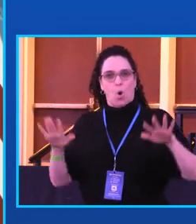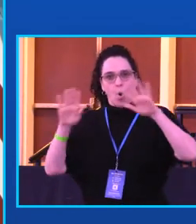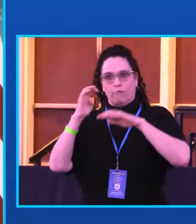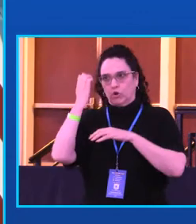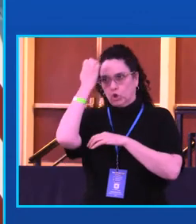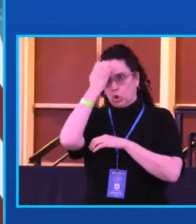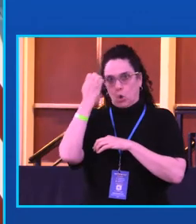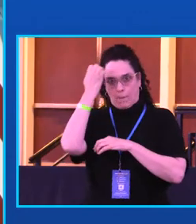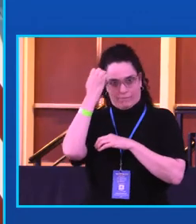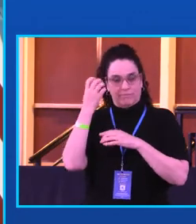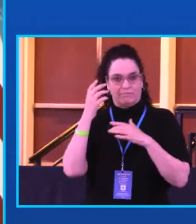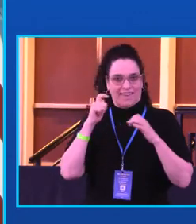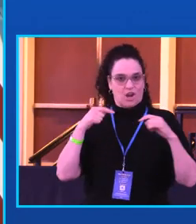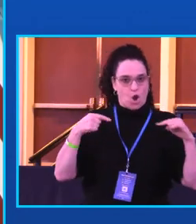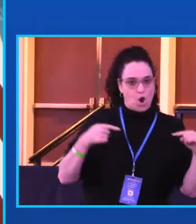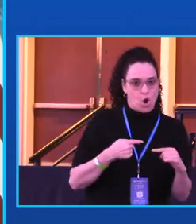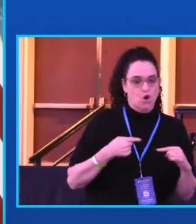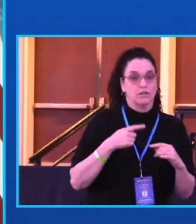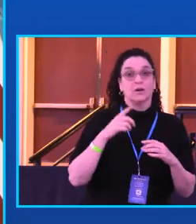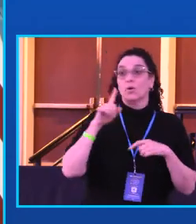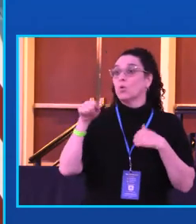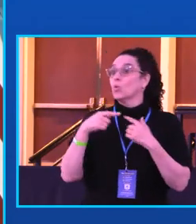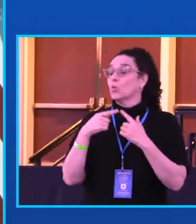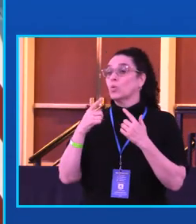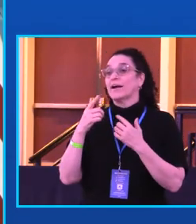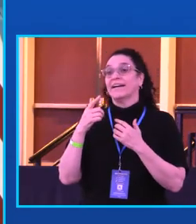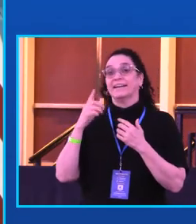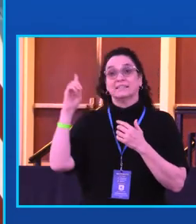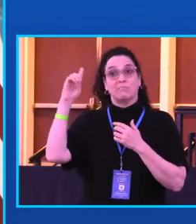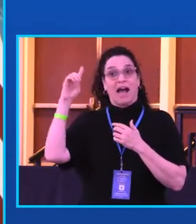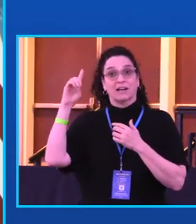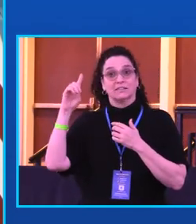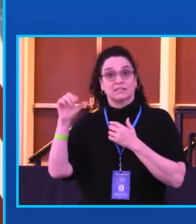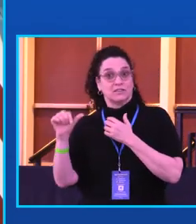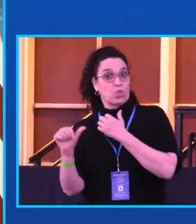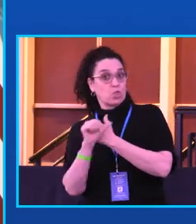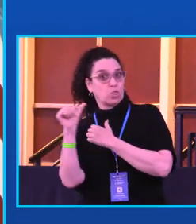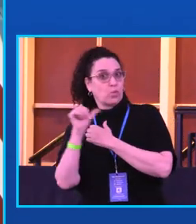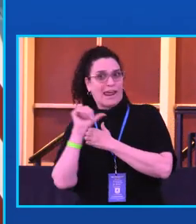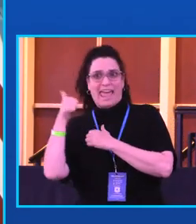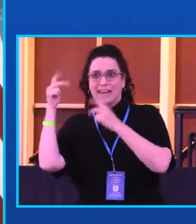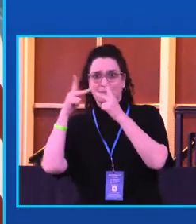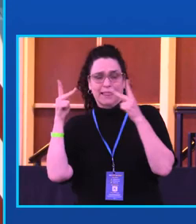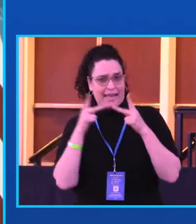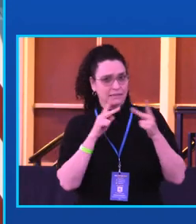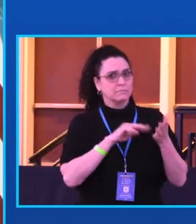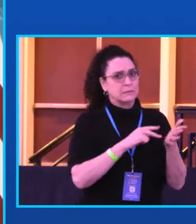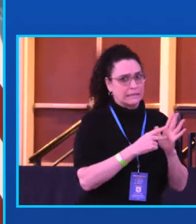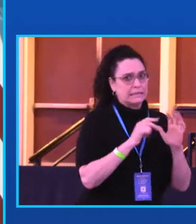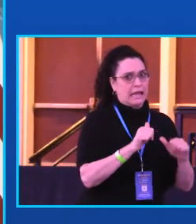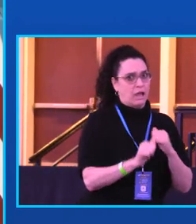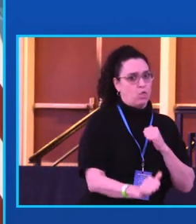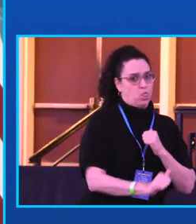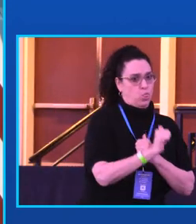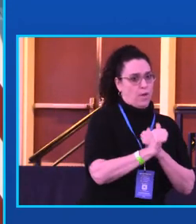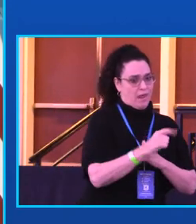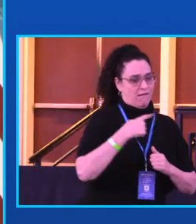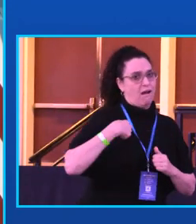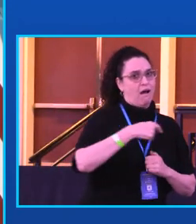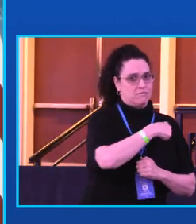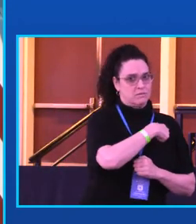and by extension, when democracy is threatened anywhere, it threatens us